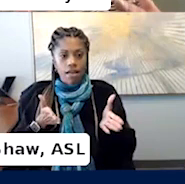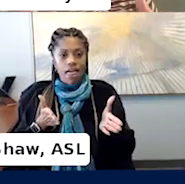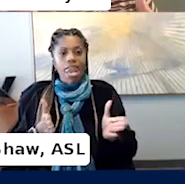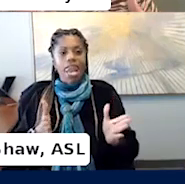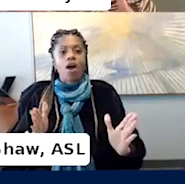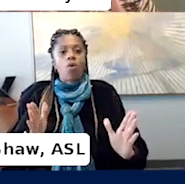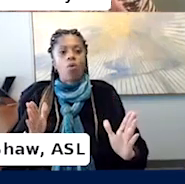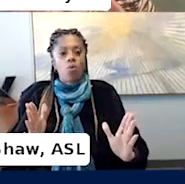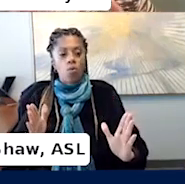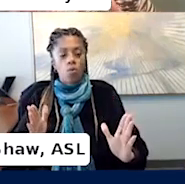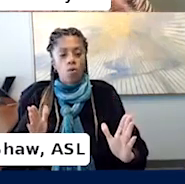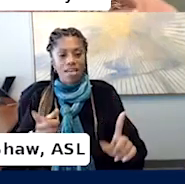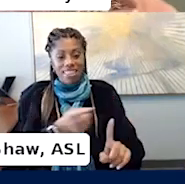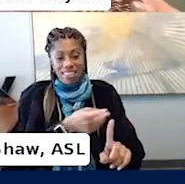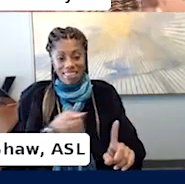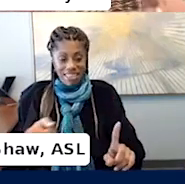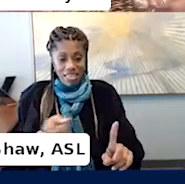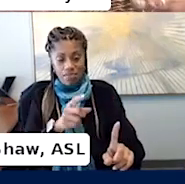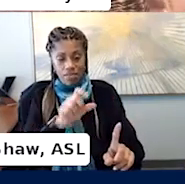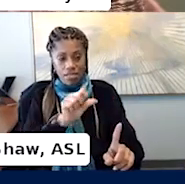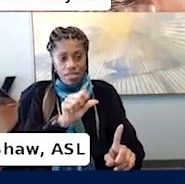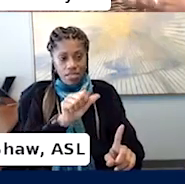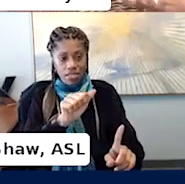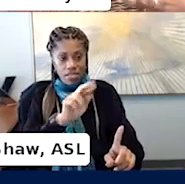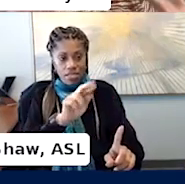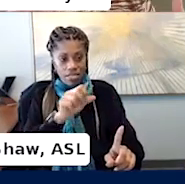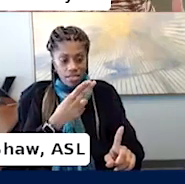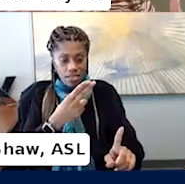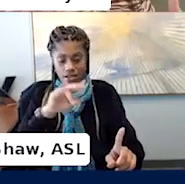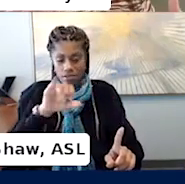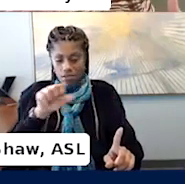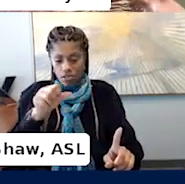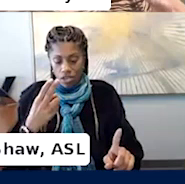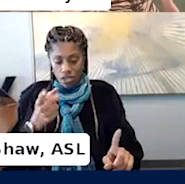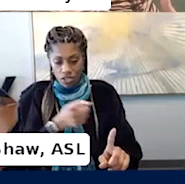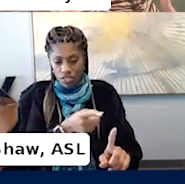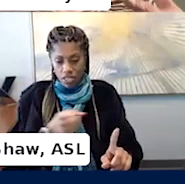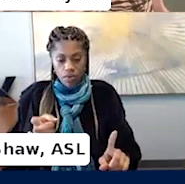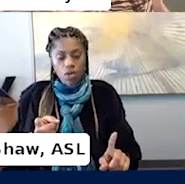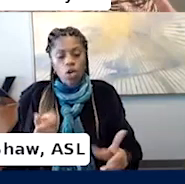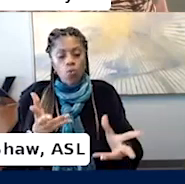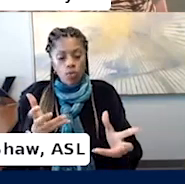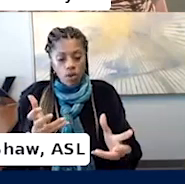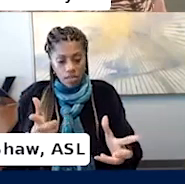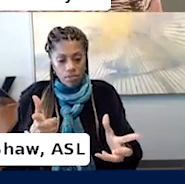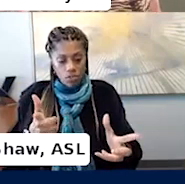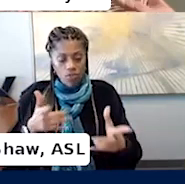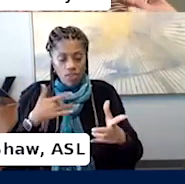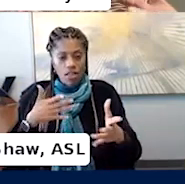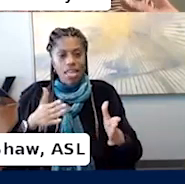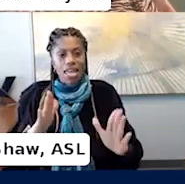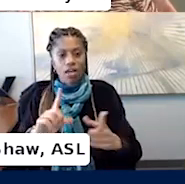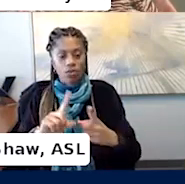constituencies that we work with, that we engage with, to have a level of agency in sharing their